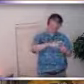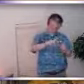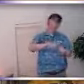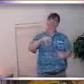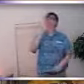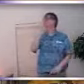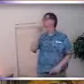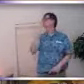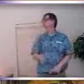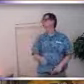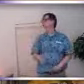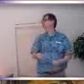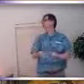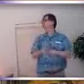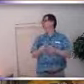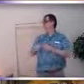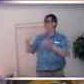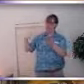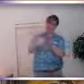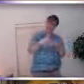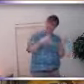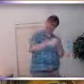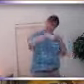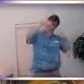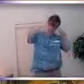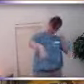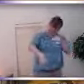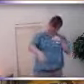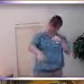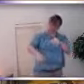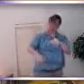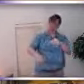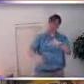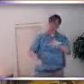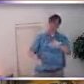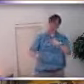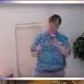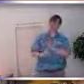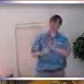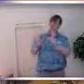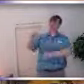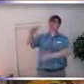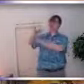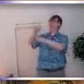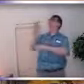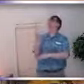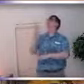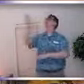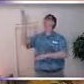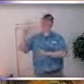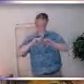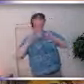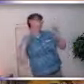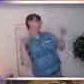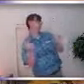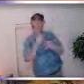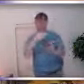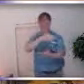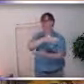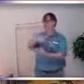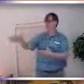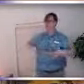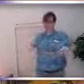this. You're punching this down so that this can be stood up, but it affects everybody. It